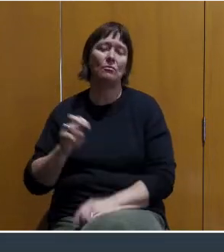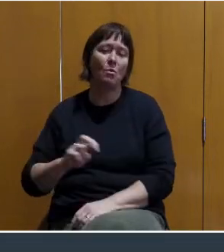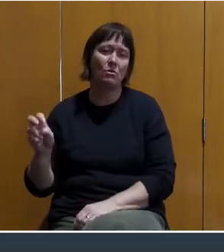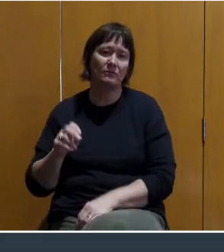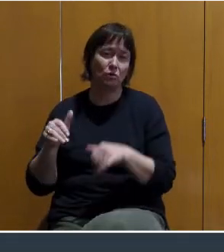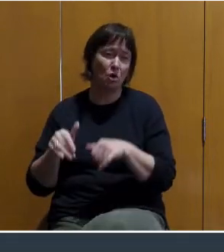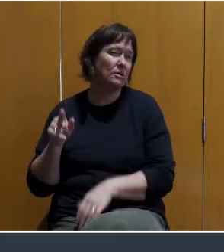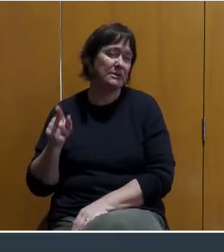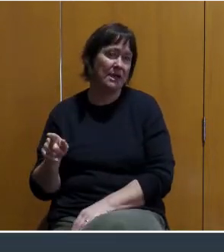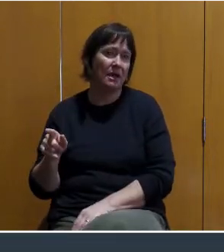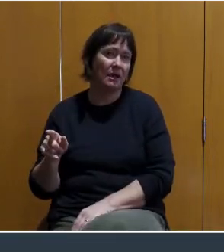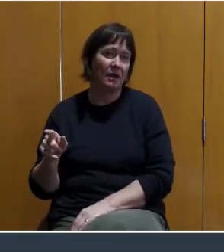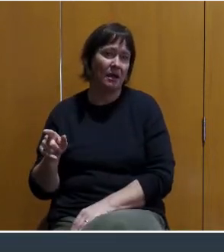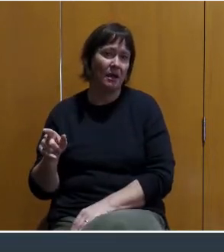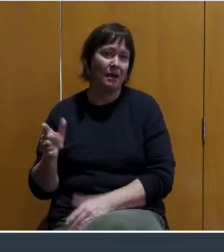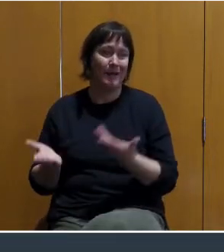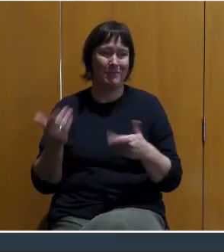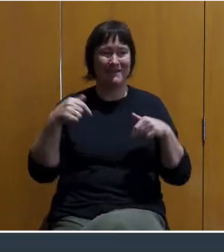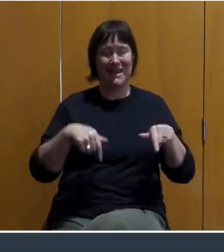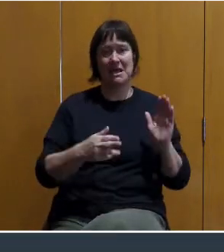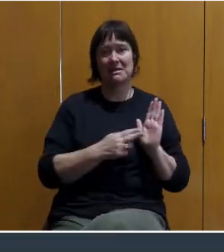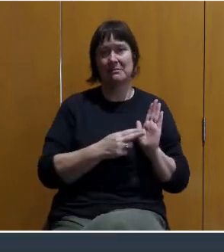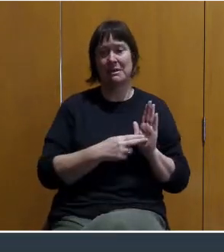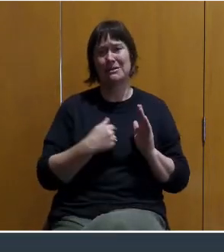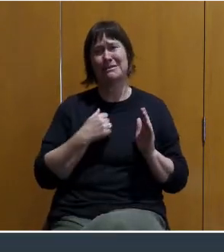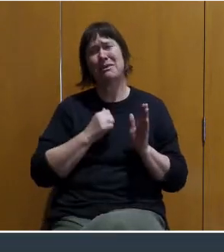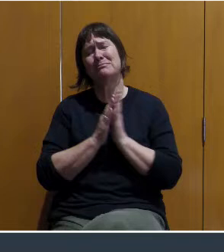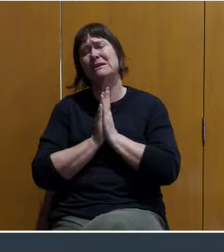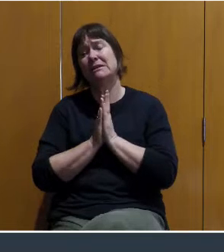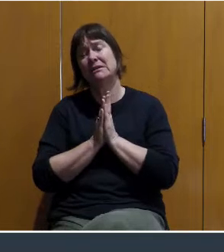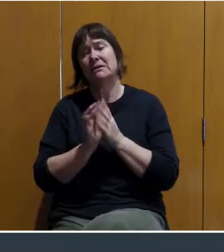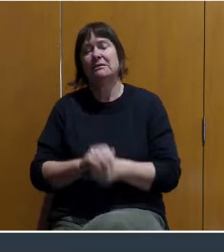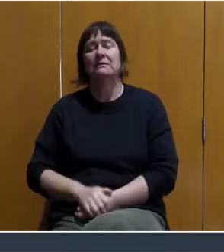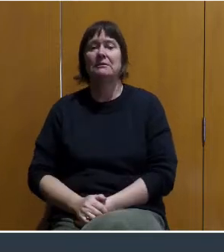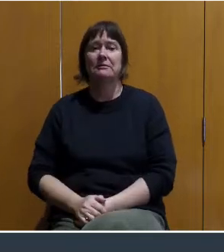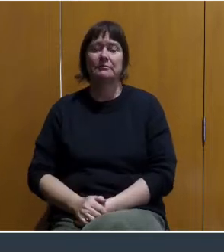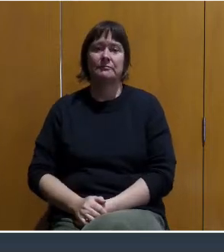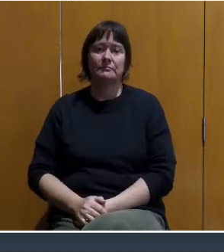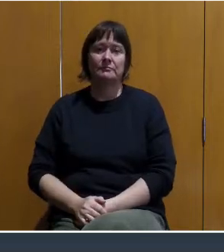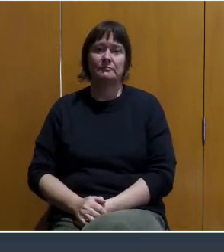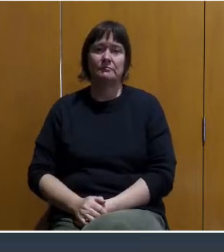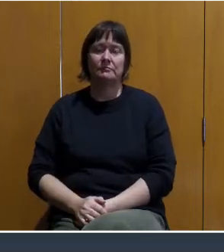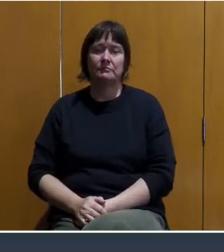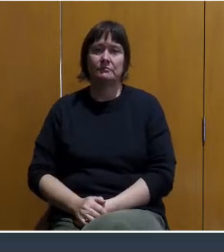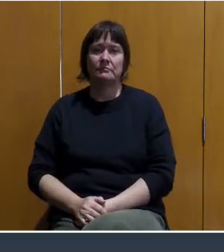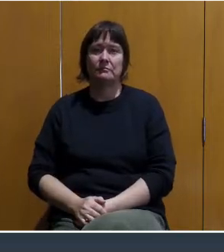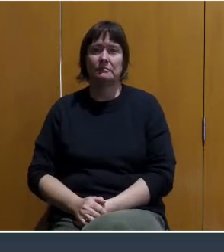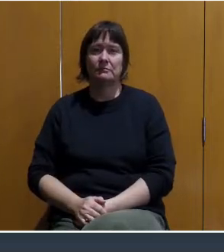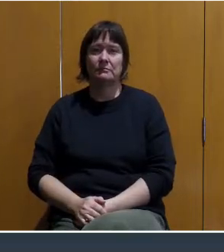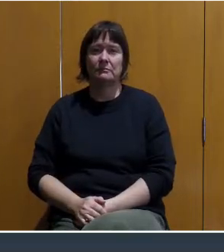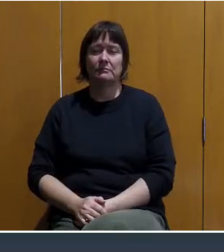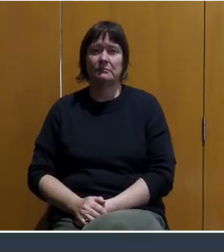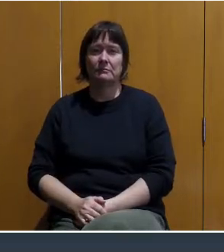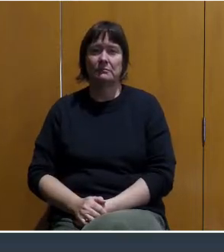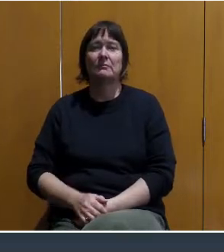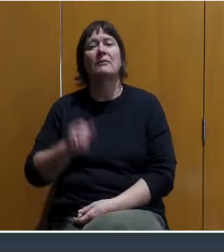dog. So that's my plea, is that for those, and I know that not all dogs are